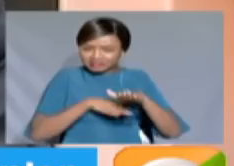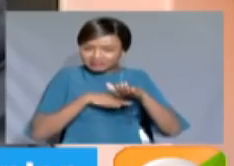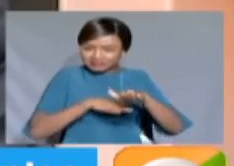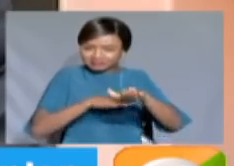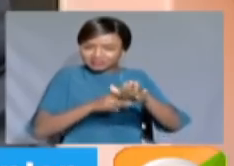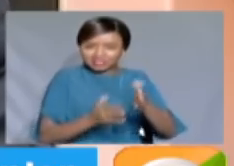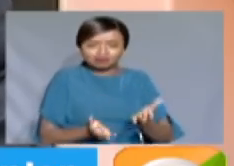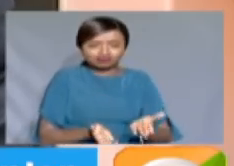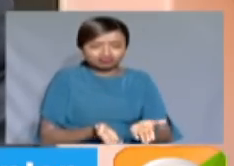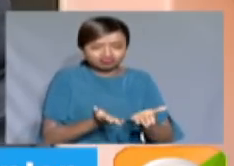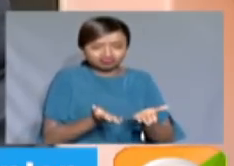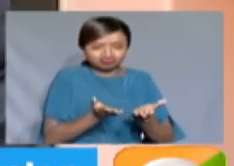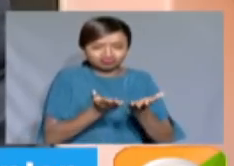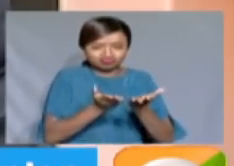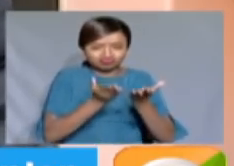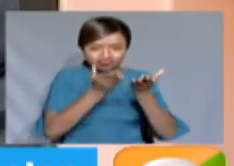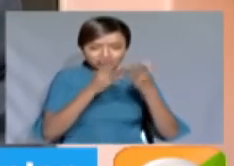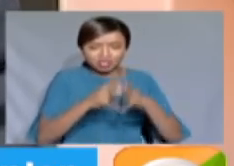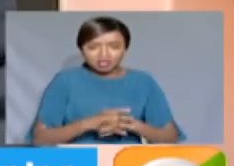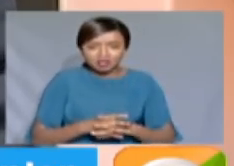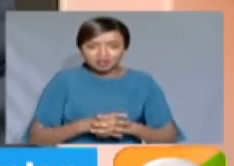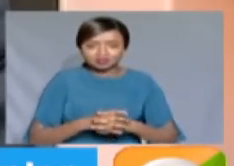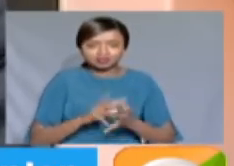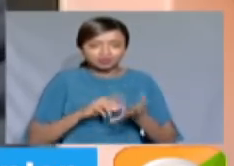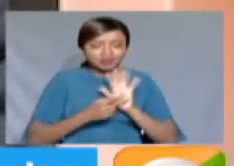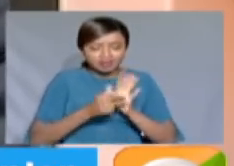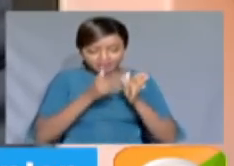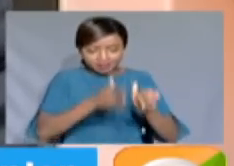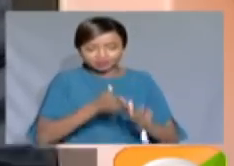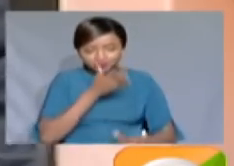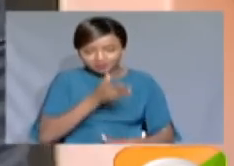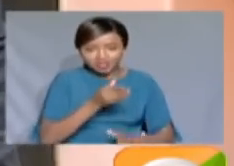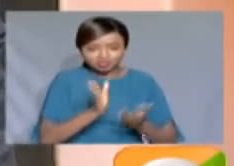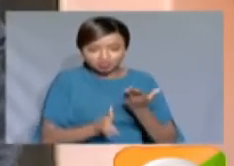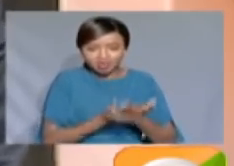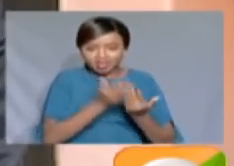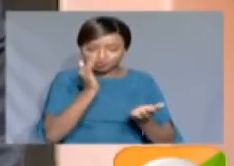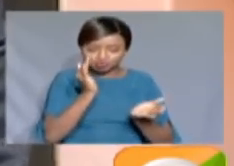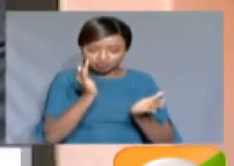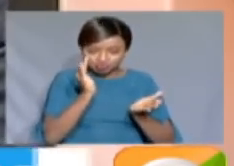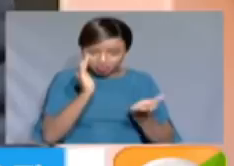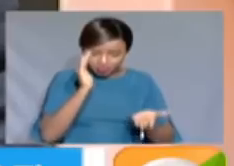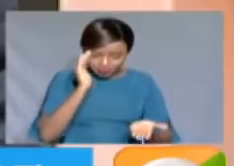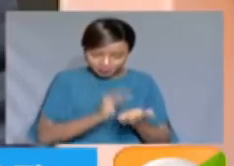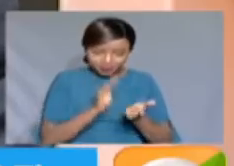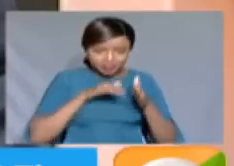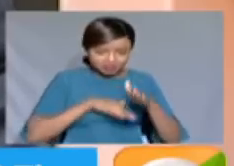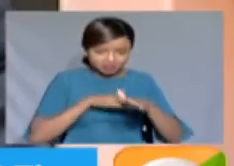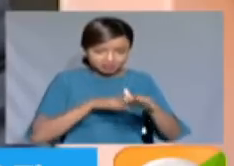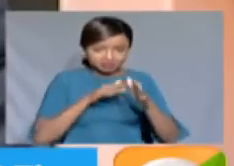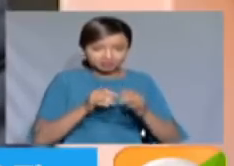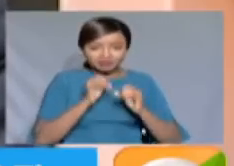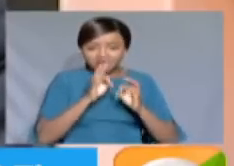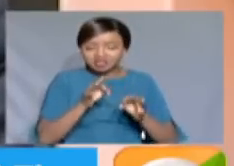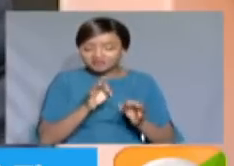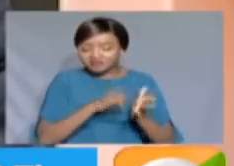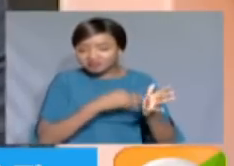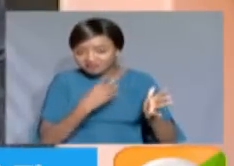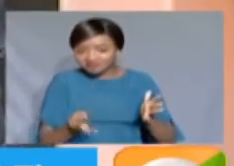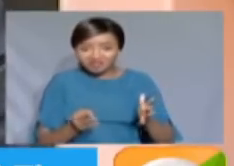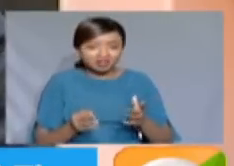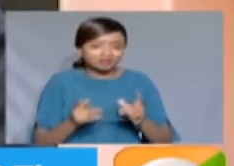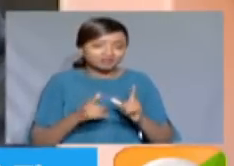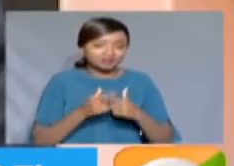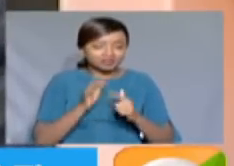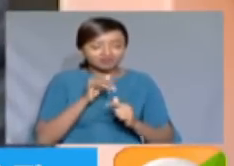significantly, the first person of choice is the person who is there. And if he fails to actually take up the challenge that we have given him, then that is